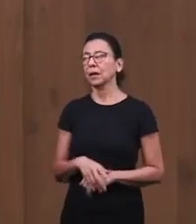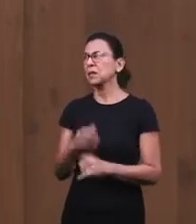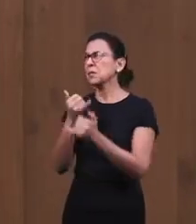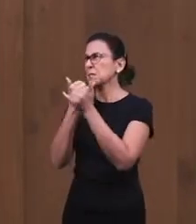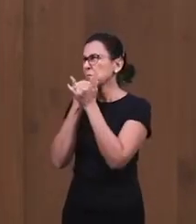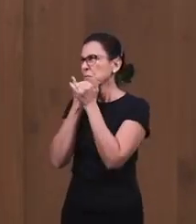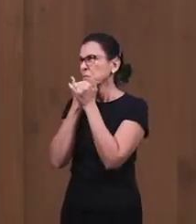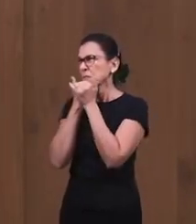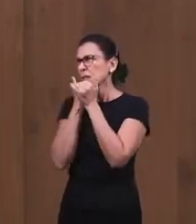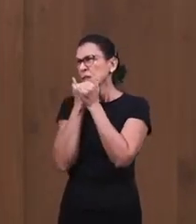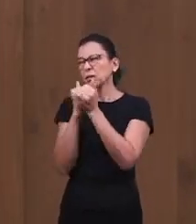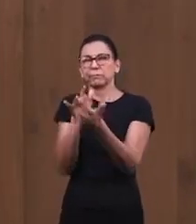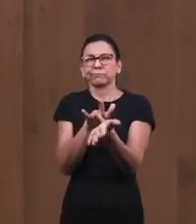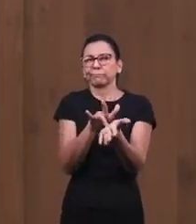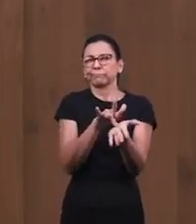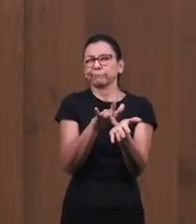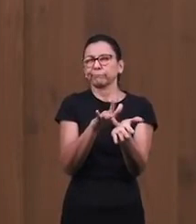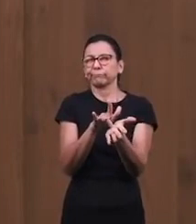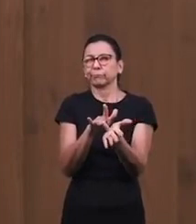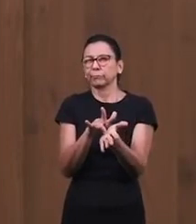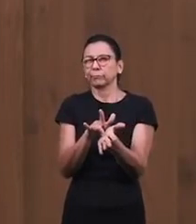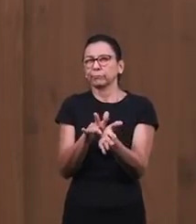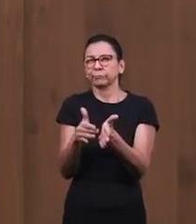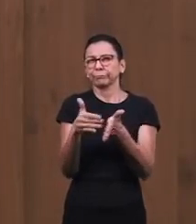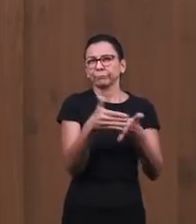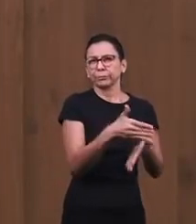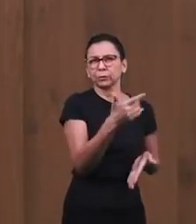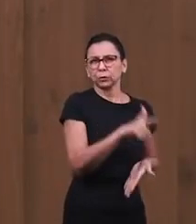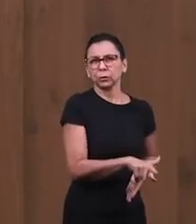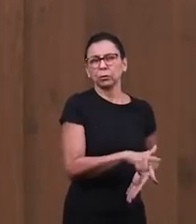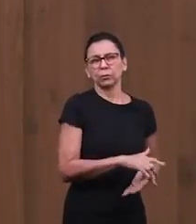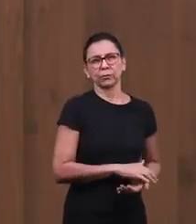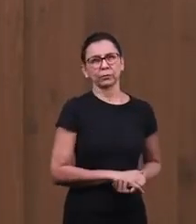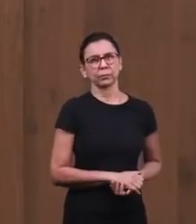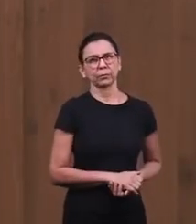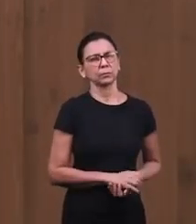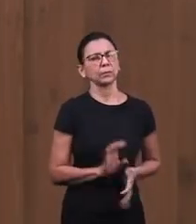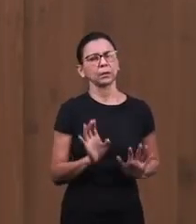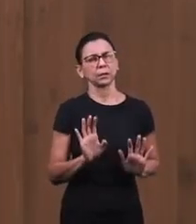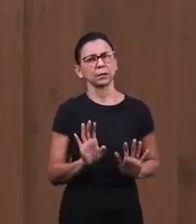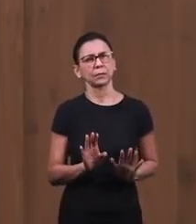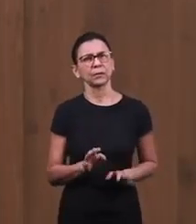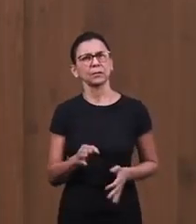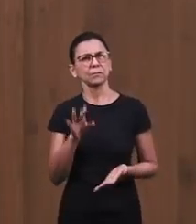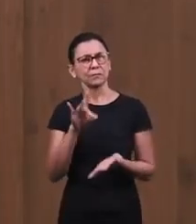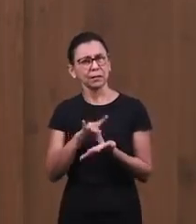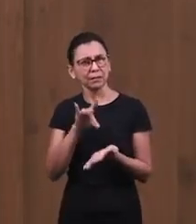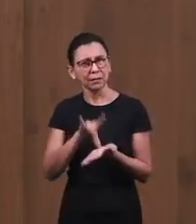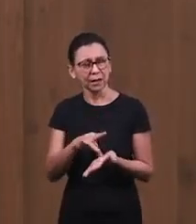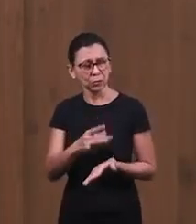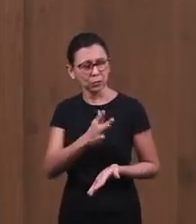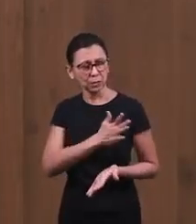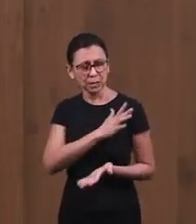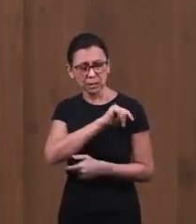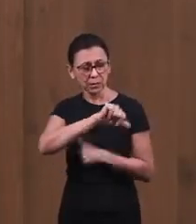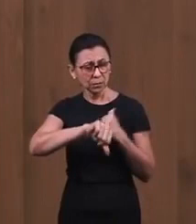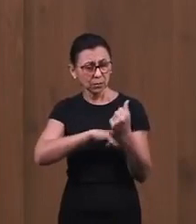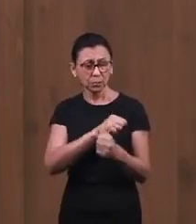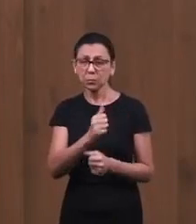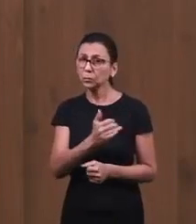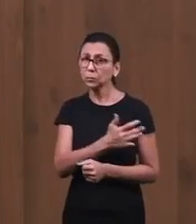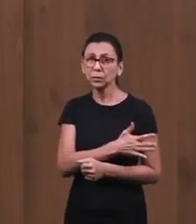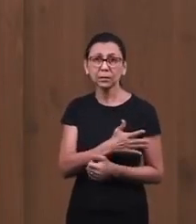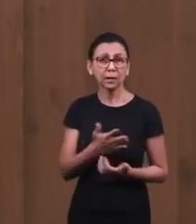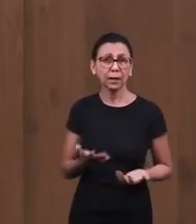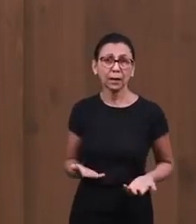not forgive me and I will continue the way I was. No, it's forgive me, Lord, and I want to change. Nehemiah, he